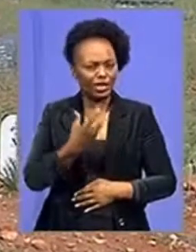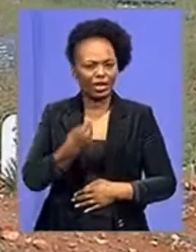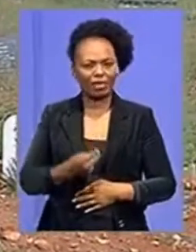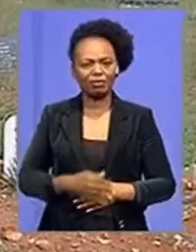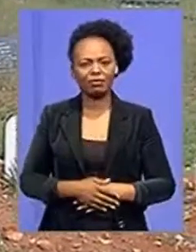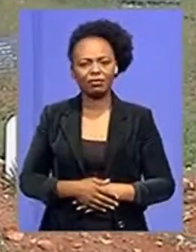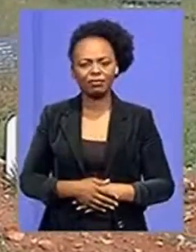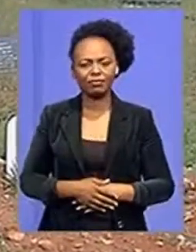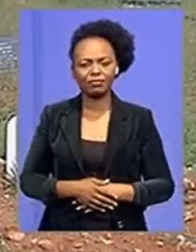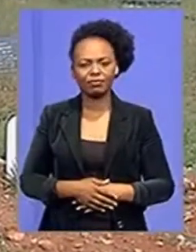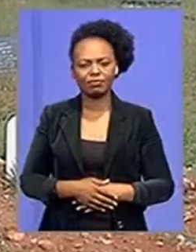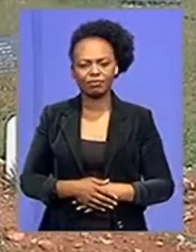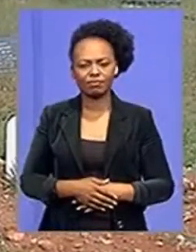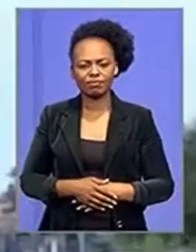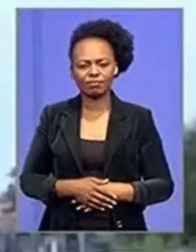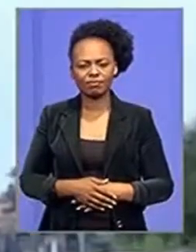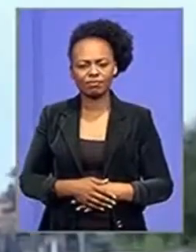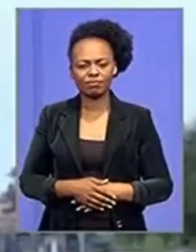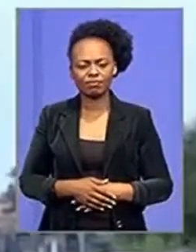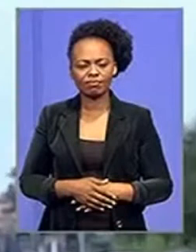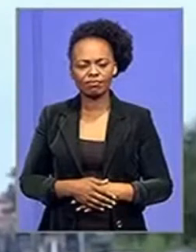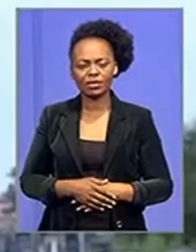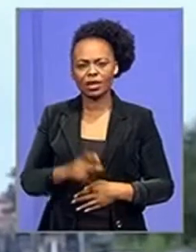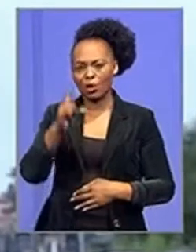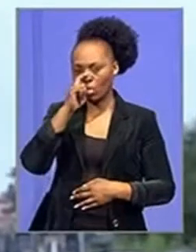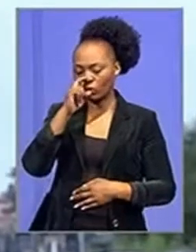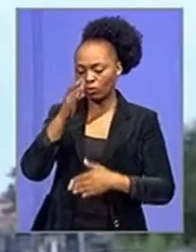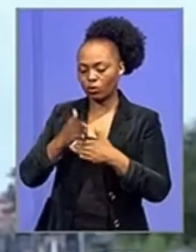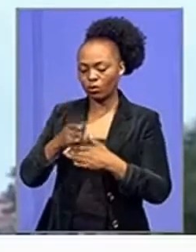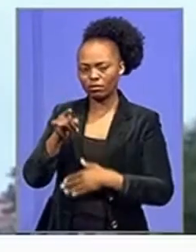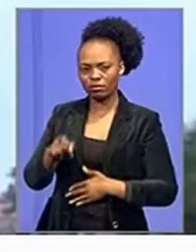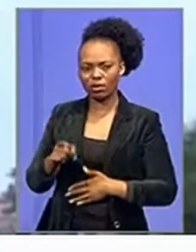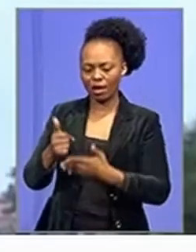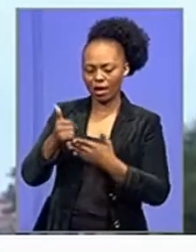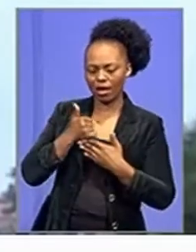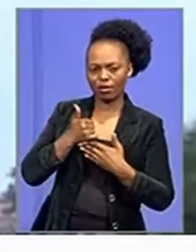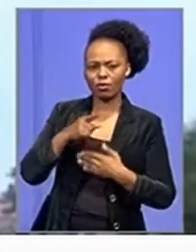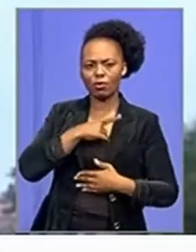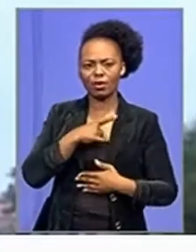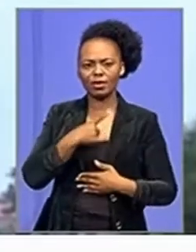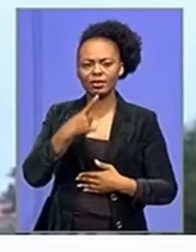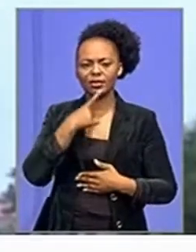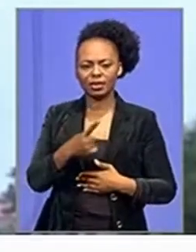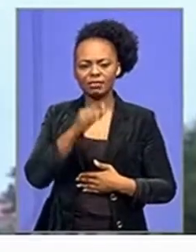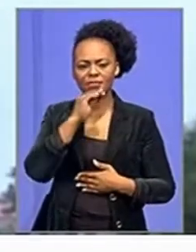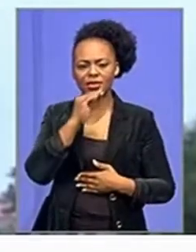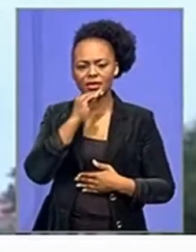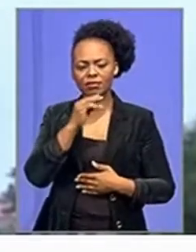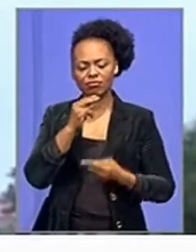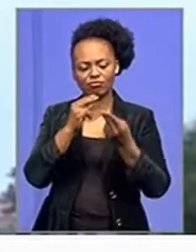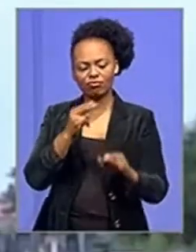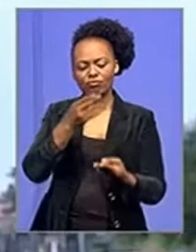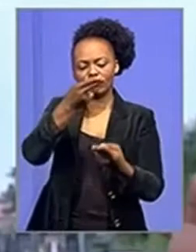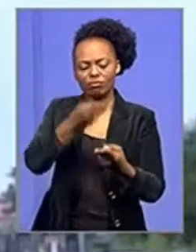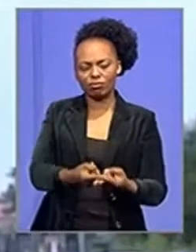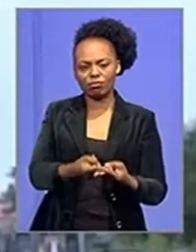kgonthešišitšwe ke mošomi dirapeng tše ausi o sebetsang mo ona re thusa o itse ba entse re opening go tswa gore ba beile motho ko